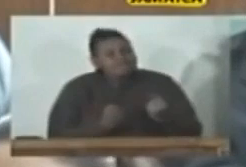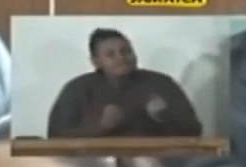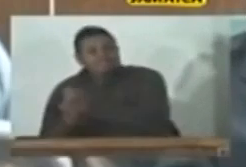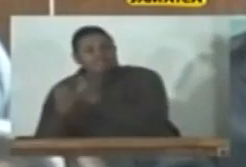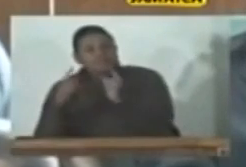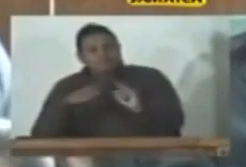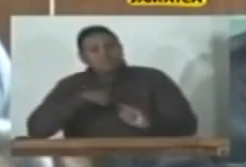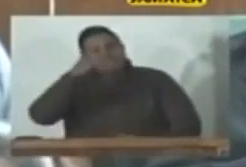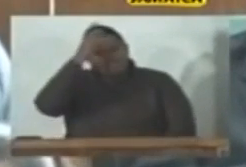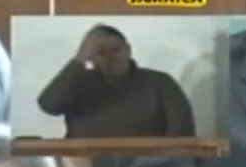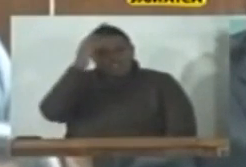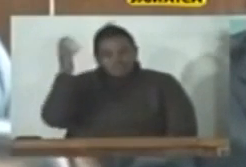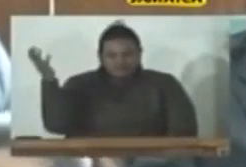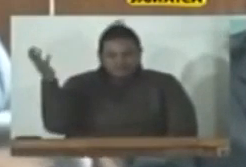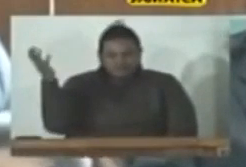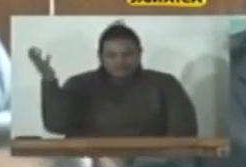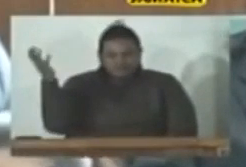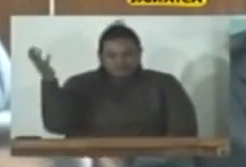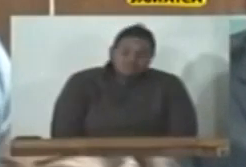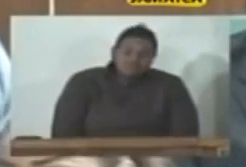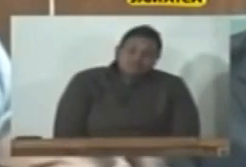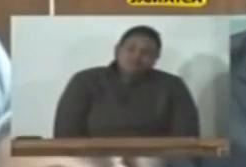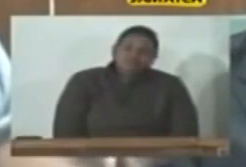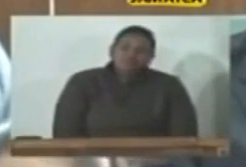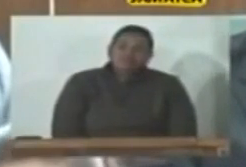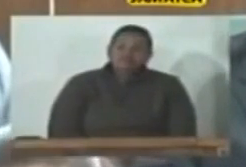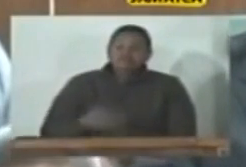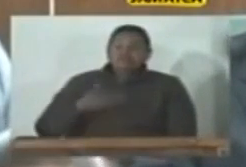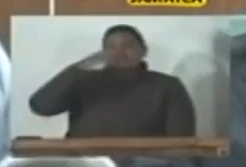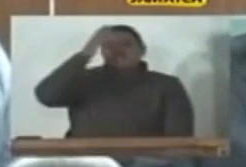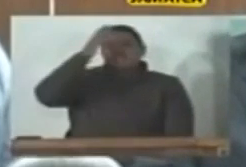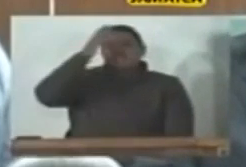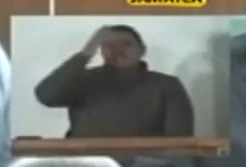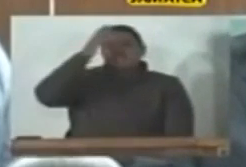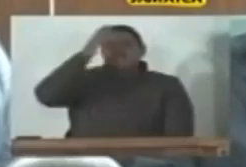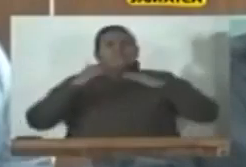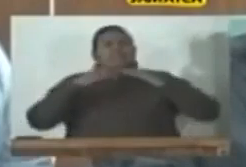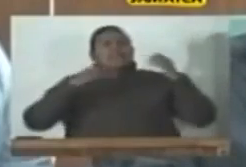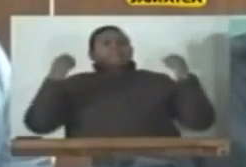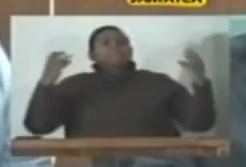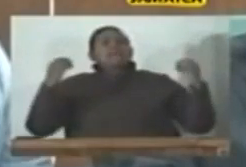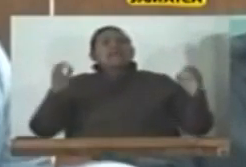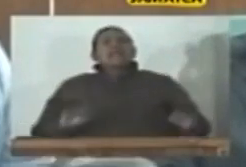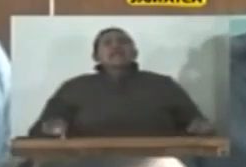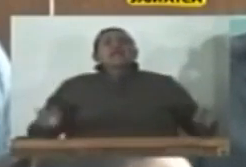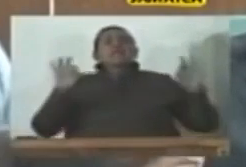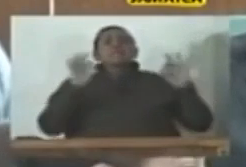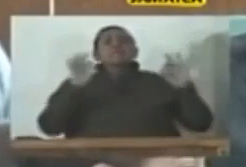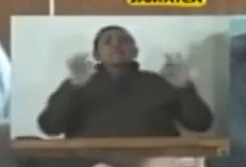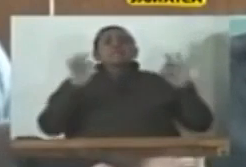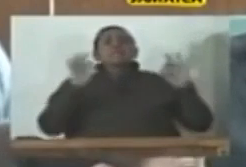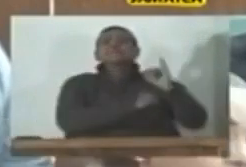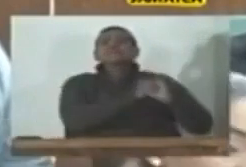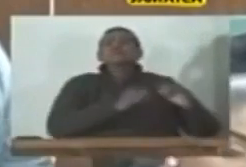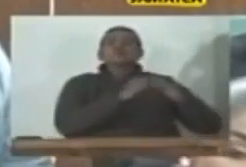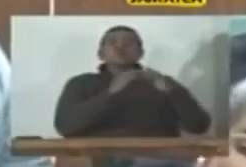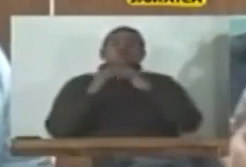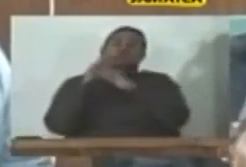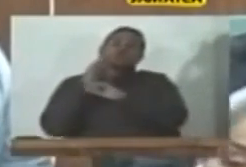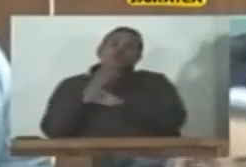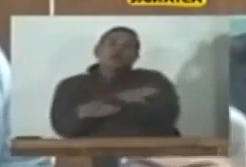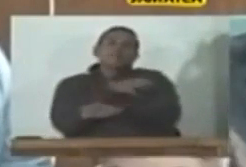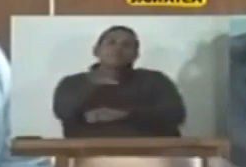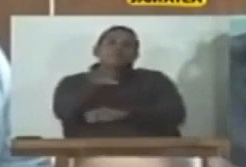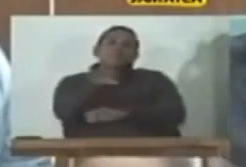He was a builder of many important institutions to empower the disabled. I also wish to pay tribute to